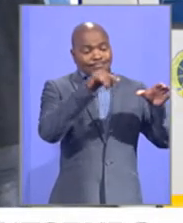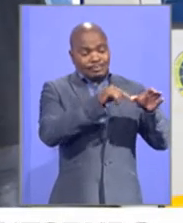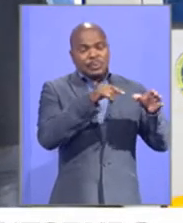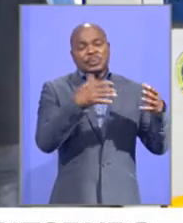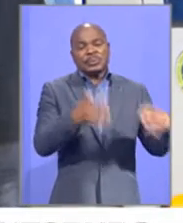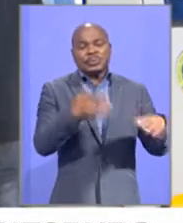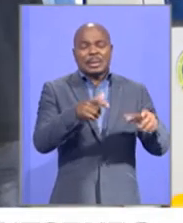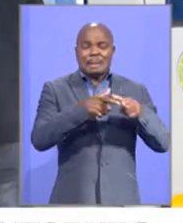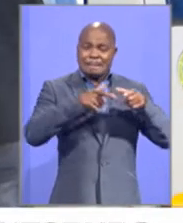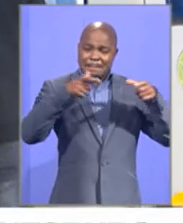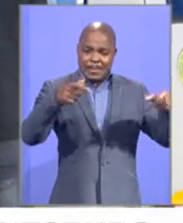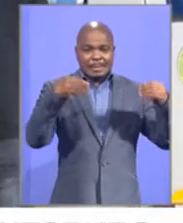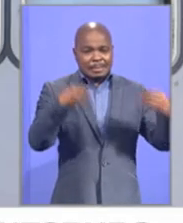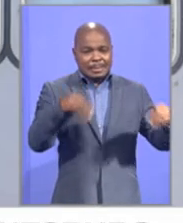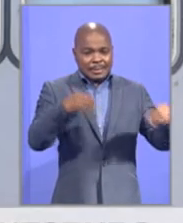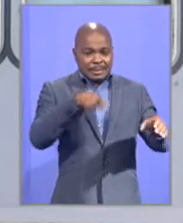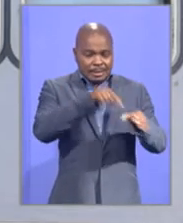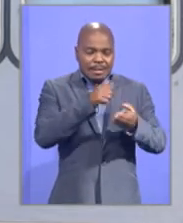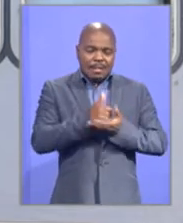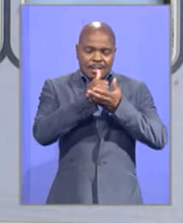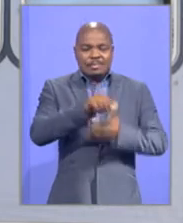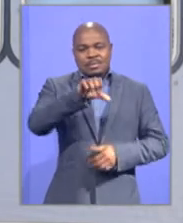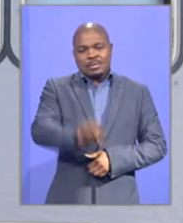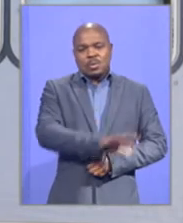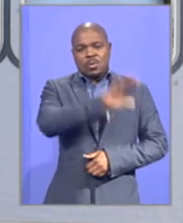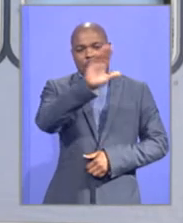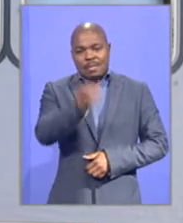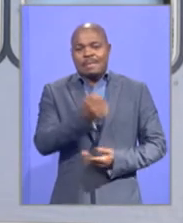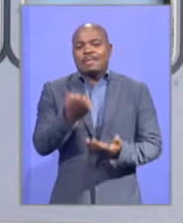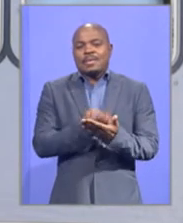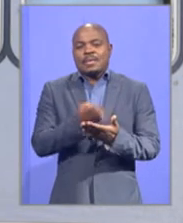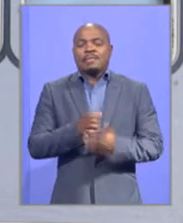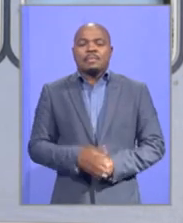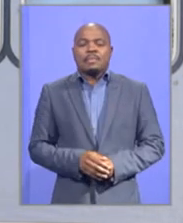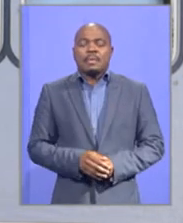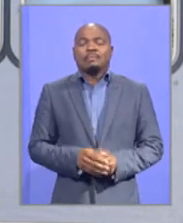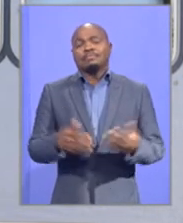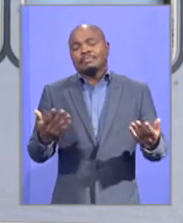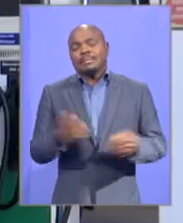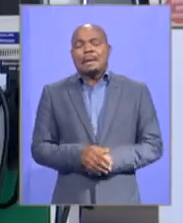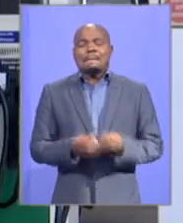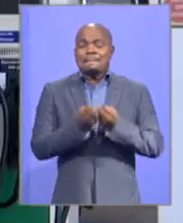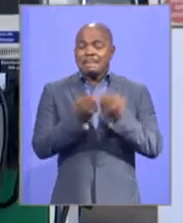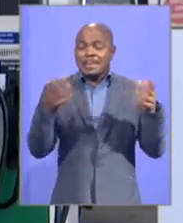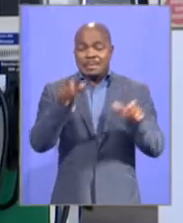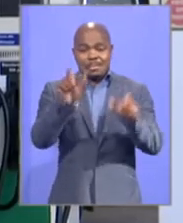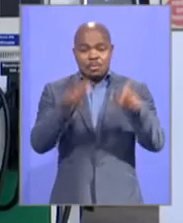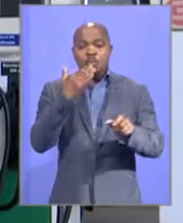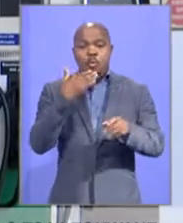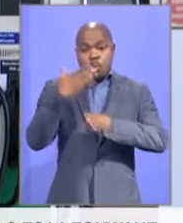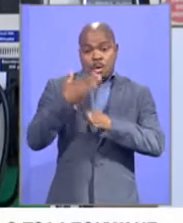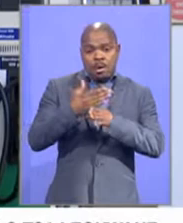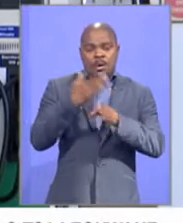ya madirelo a magolo ao a nang le seabe mo ikonoming ya Afrika Borwa. Batho ba le dimilione segolo thata badiri